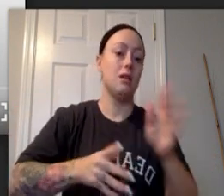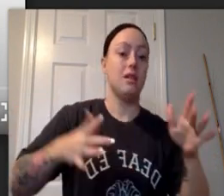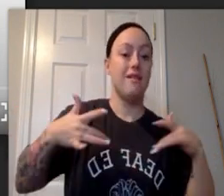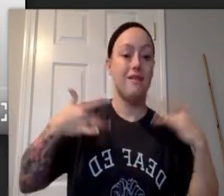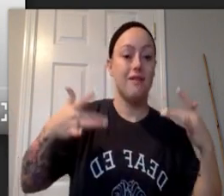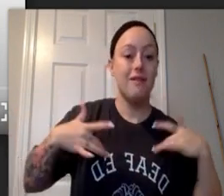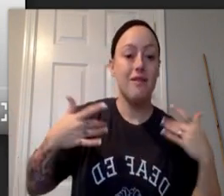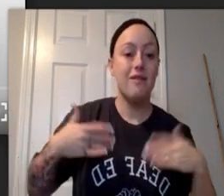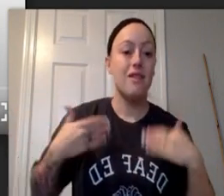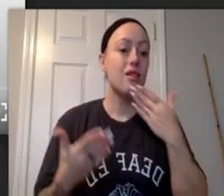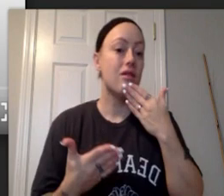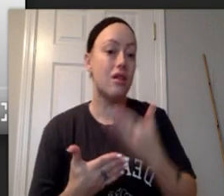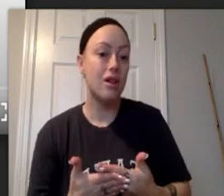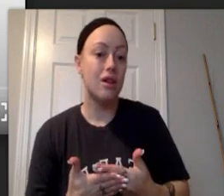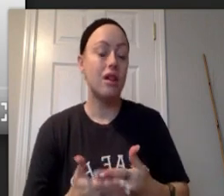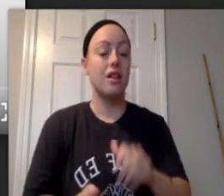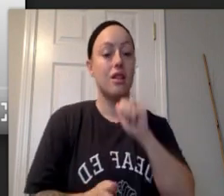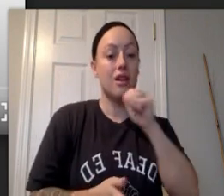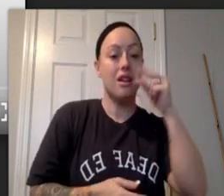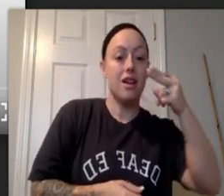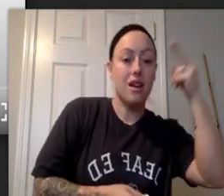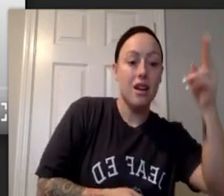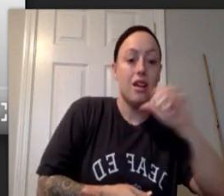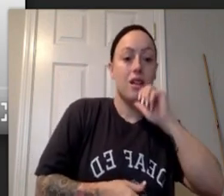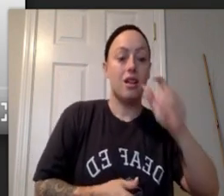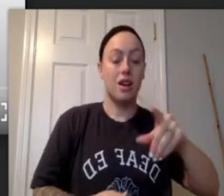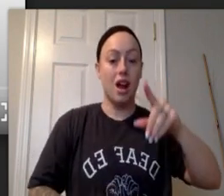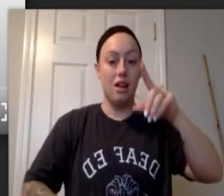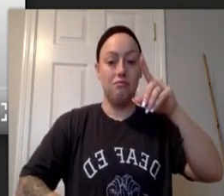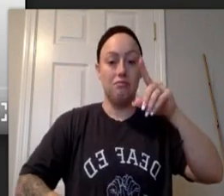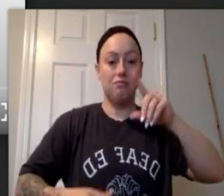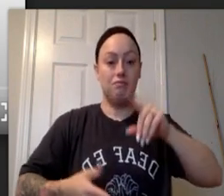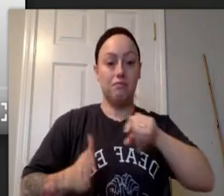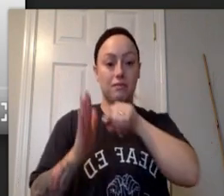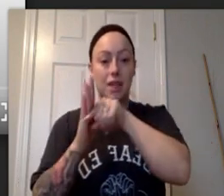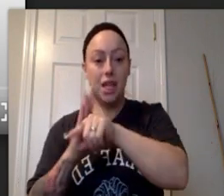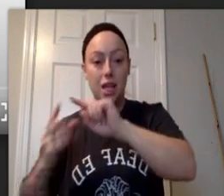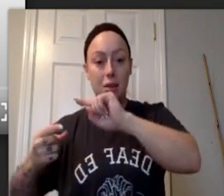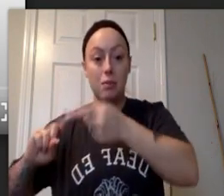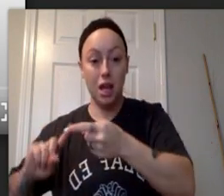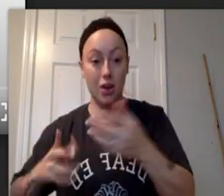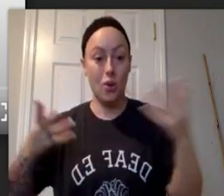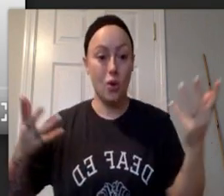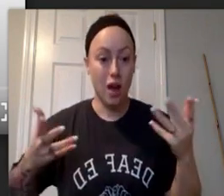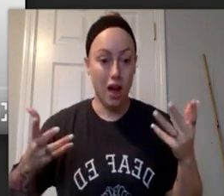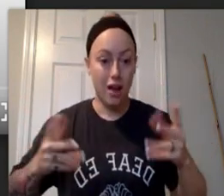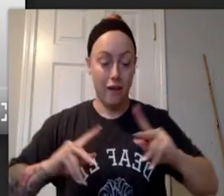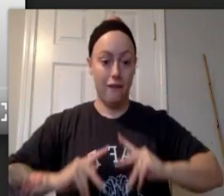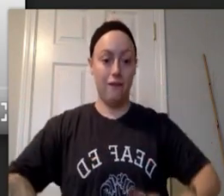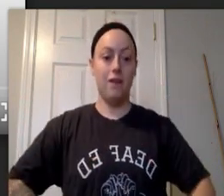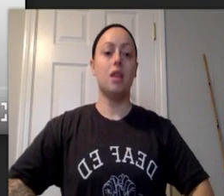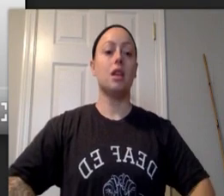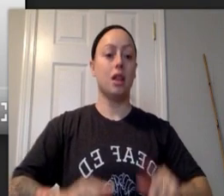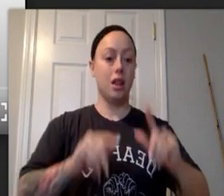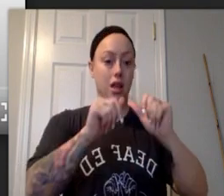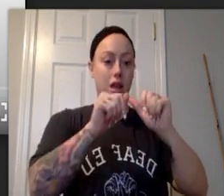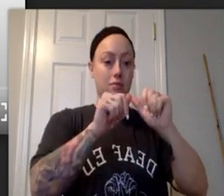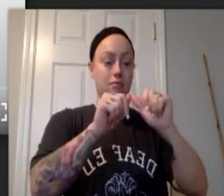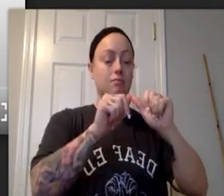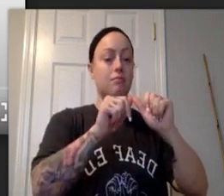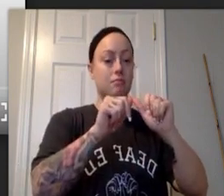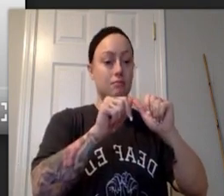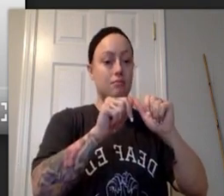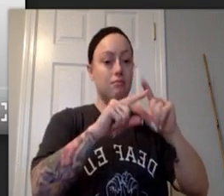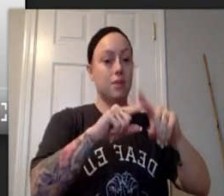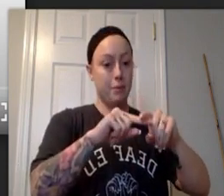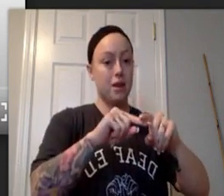this point where they're not getting high, they're not killing pain, they're just physically dependent. And mentally, it's hard to